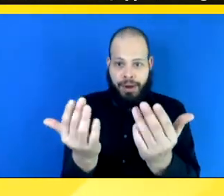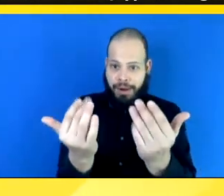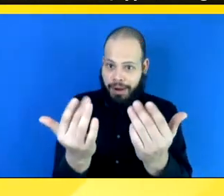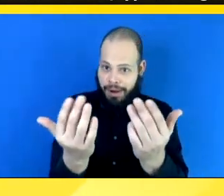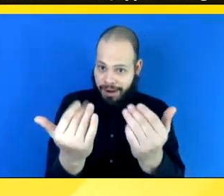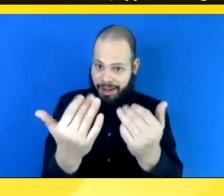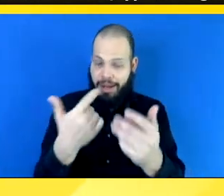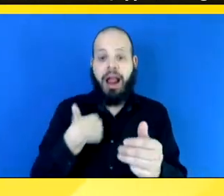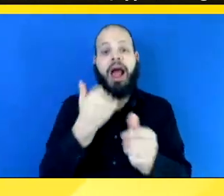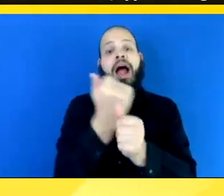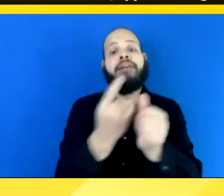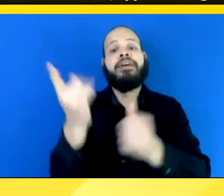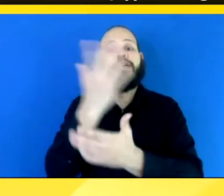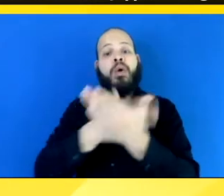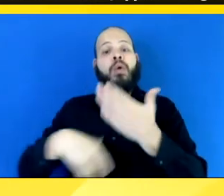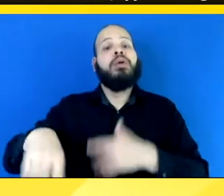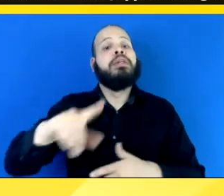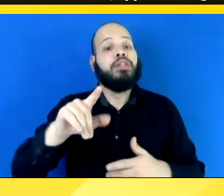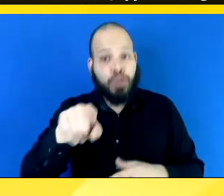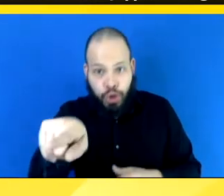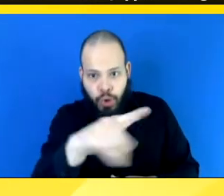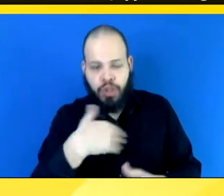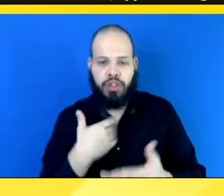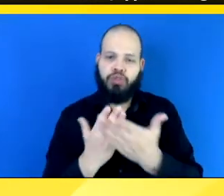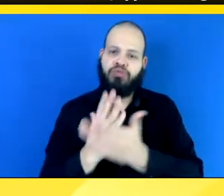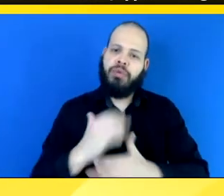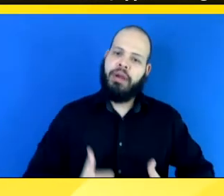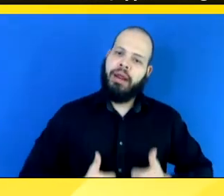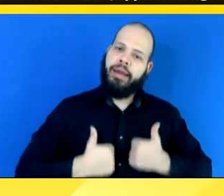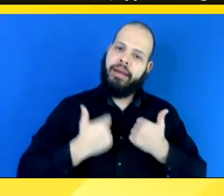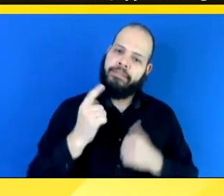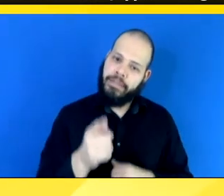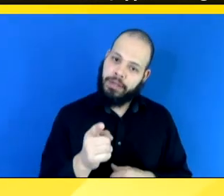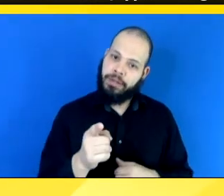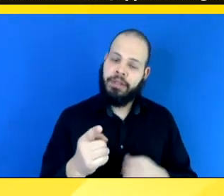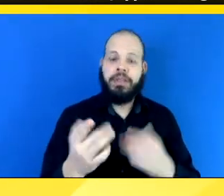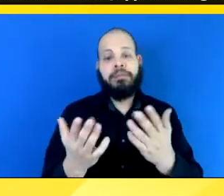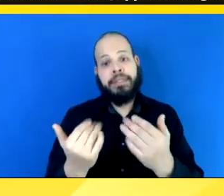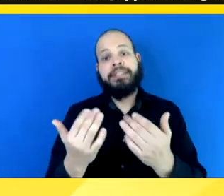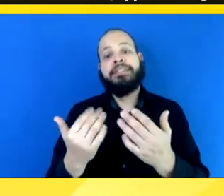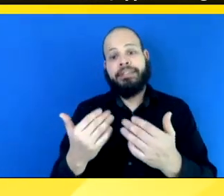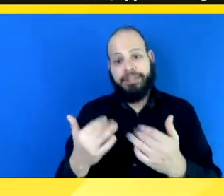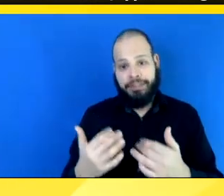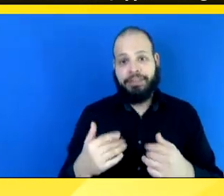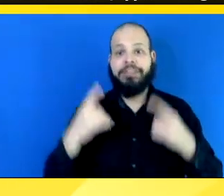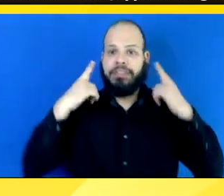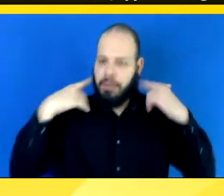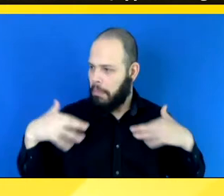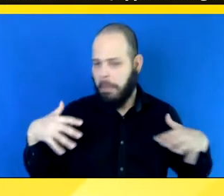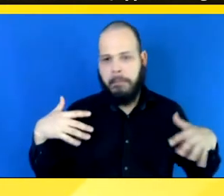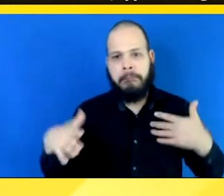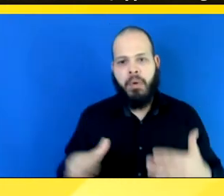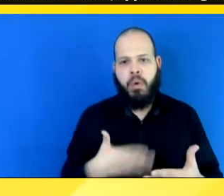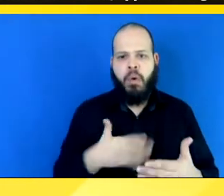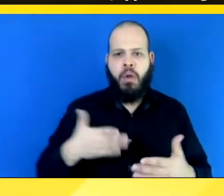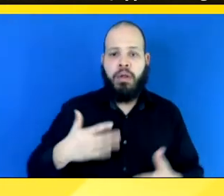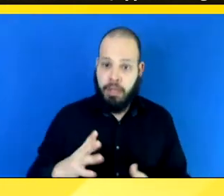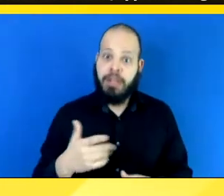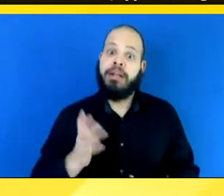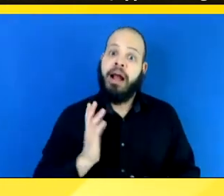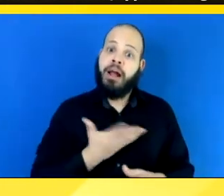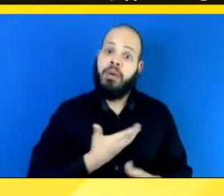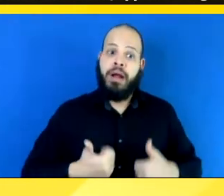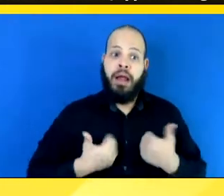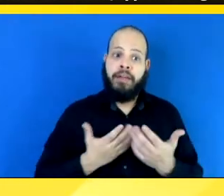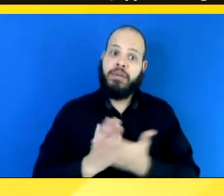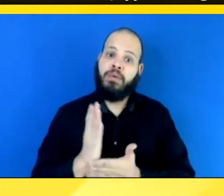Everybody's got a right to live. I'm singing, everybody's got a right to live.